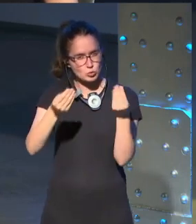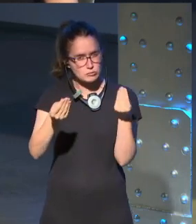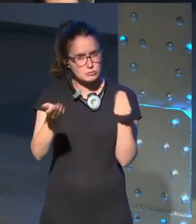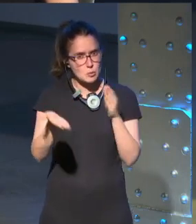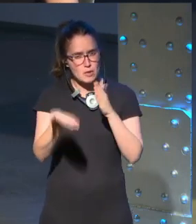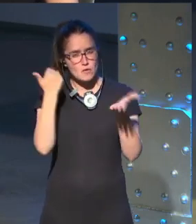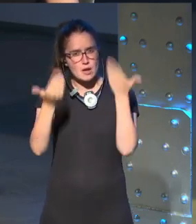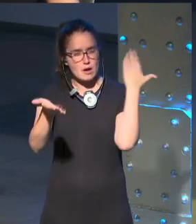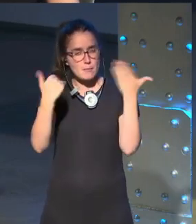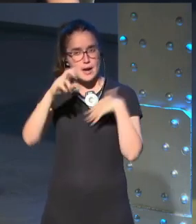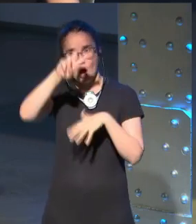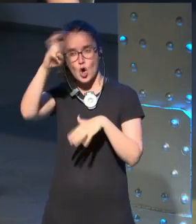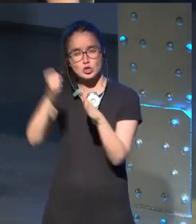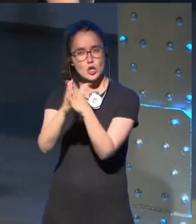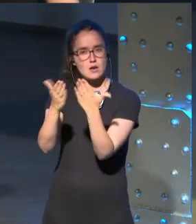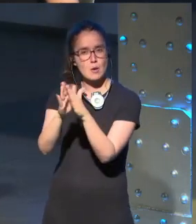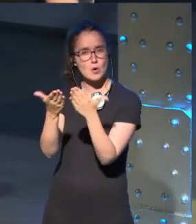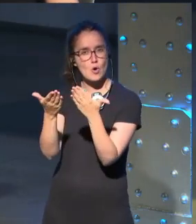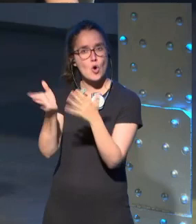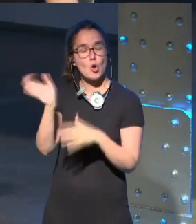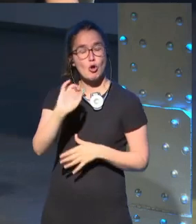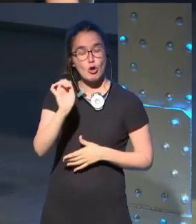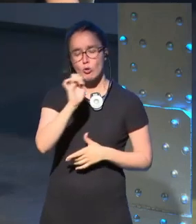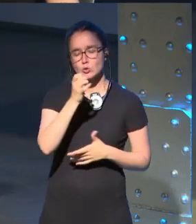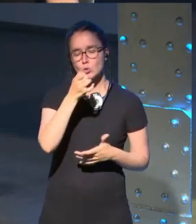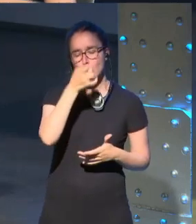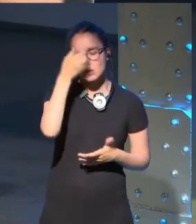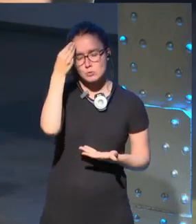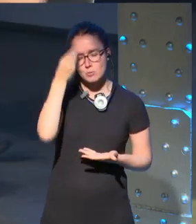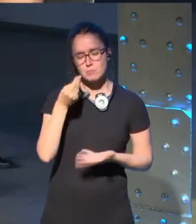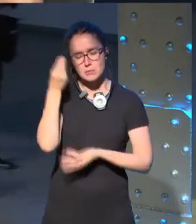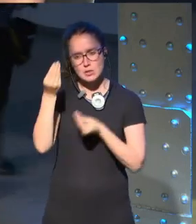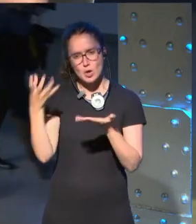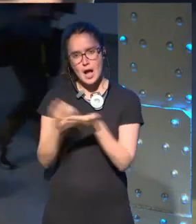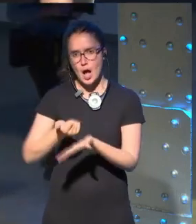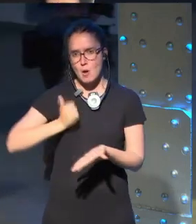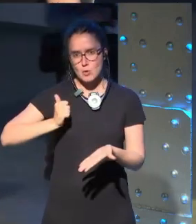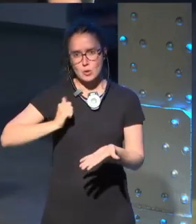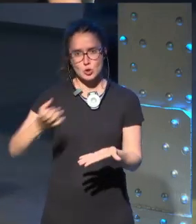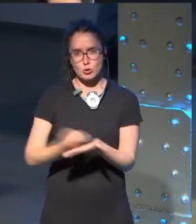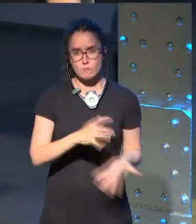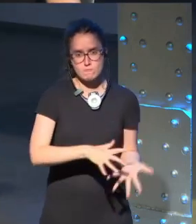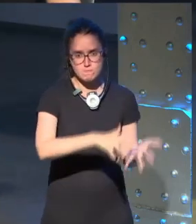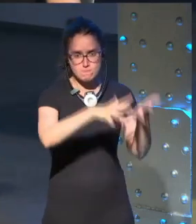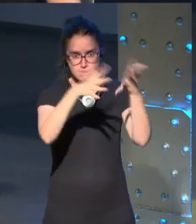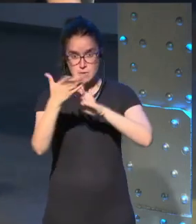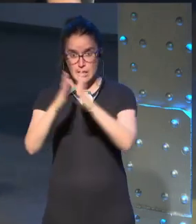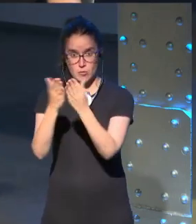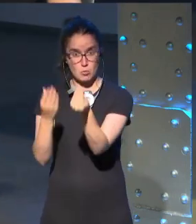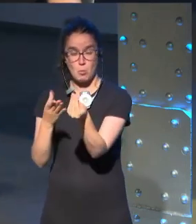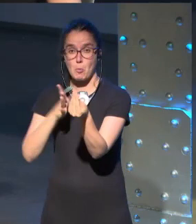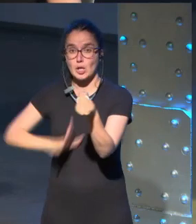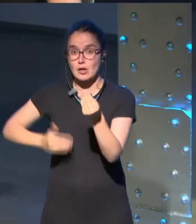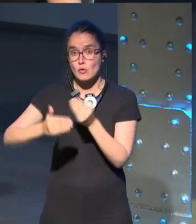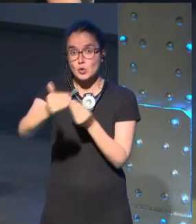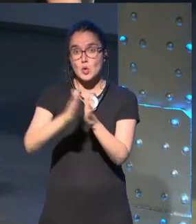you discard a lot of ideas? Do you leave them aside for a later novel? Or are you the one of the writers who thinks, I'm going to put everything